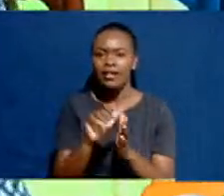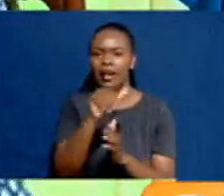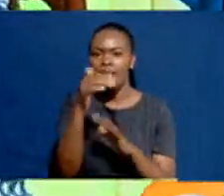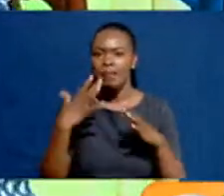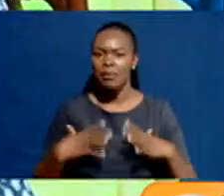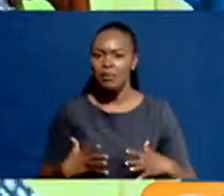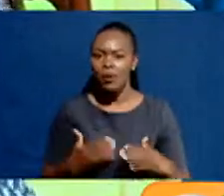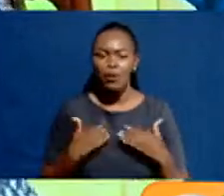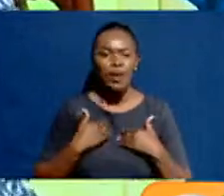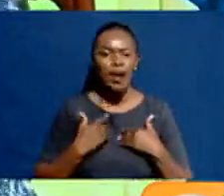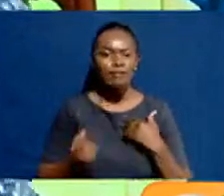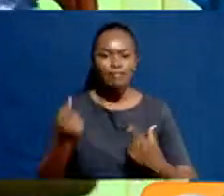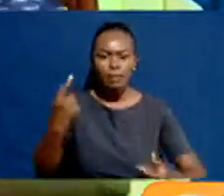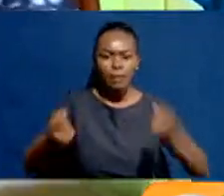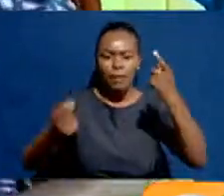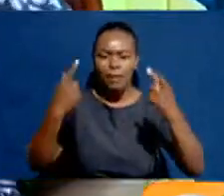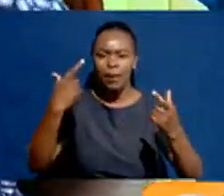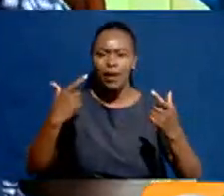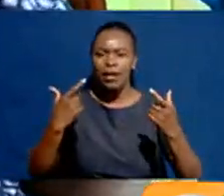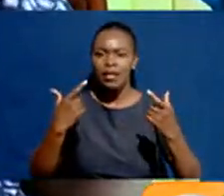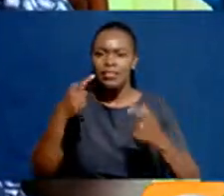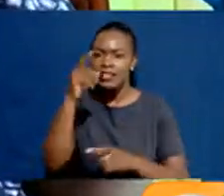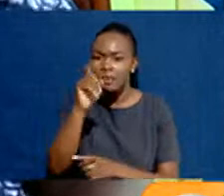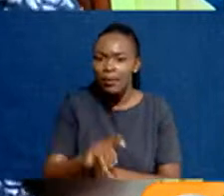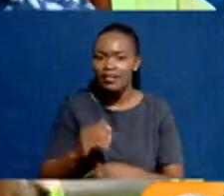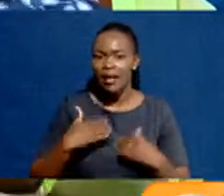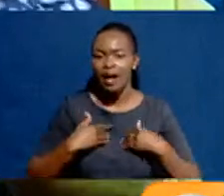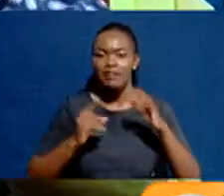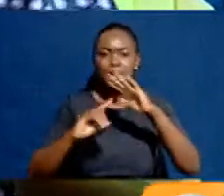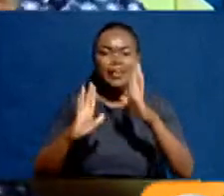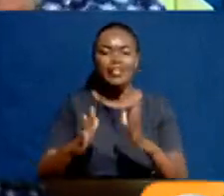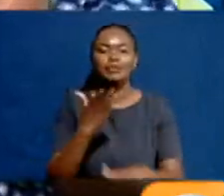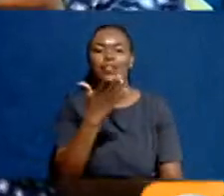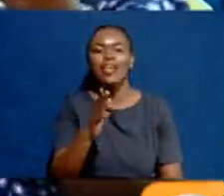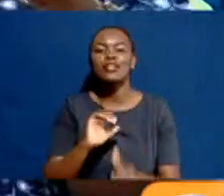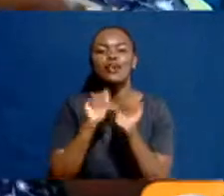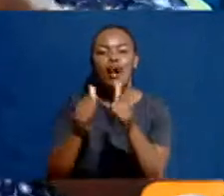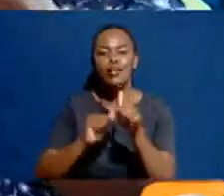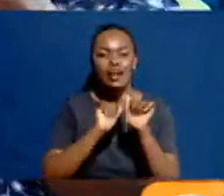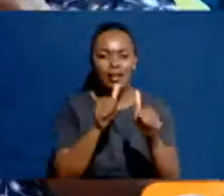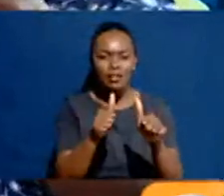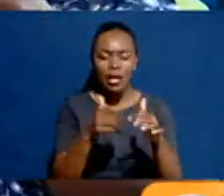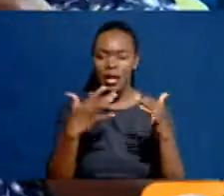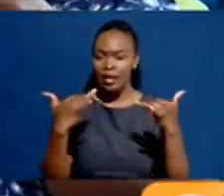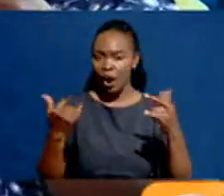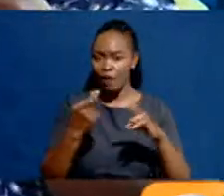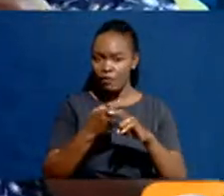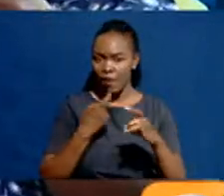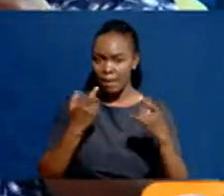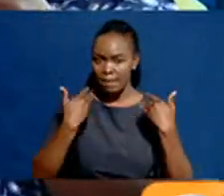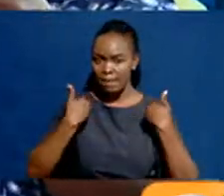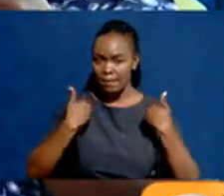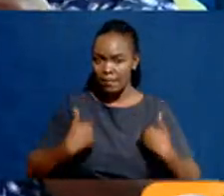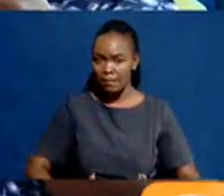that will be raised that needs the minister to be there to make an answer. So, from where I sit,